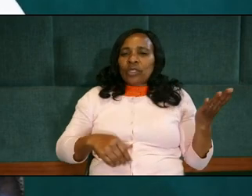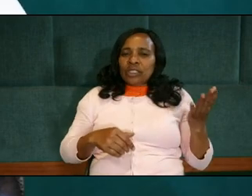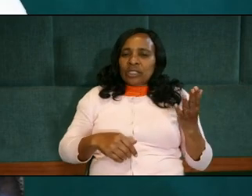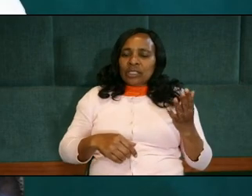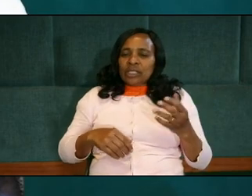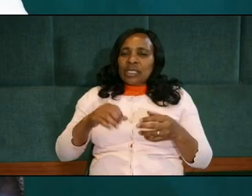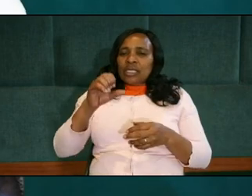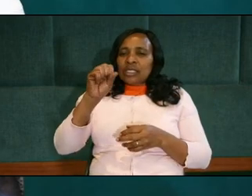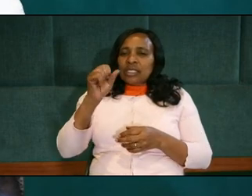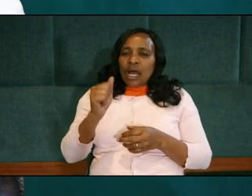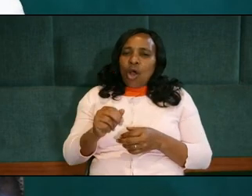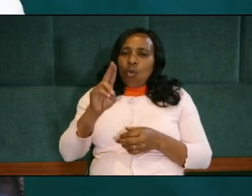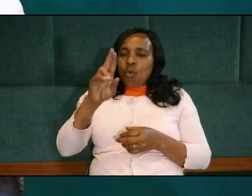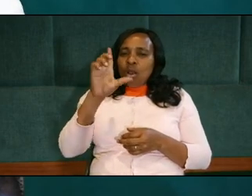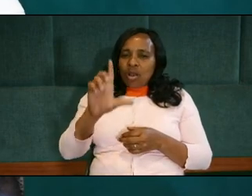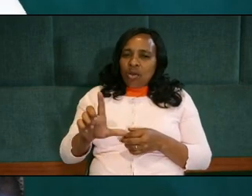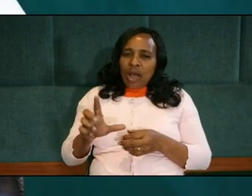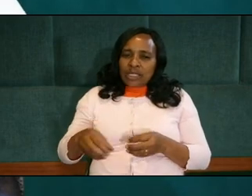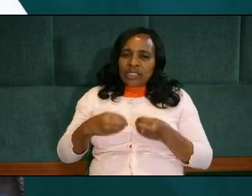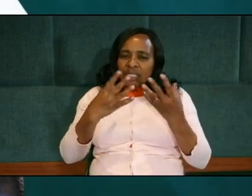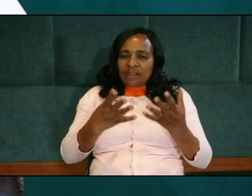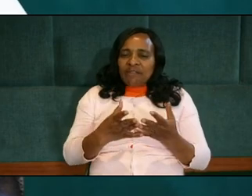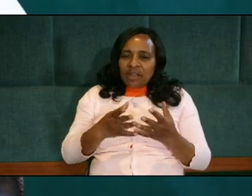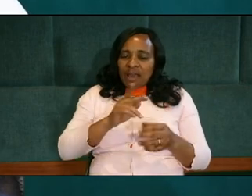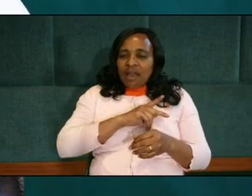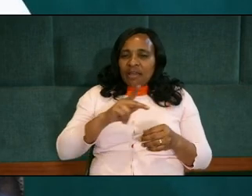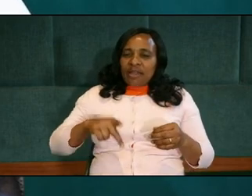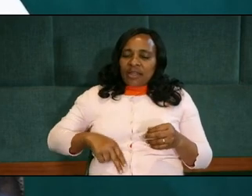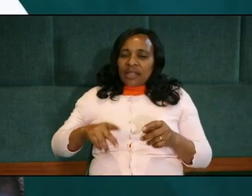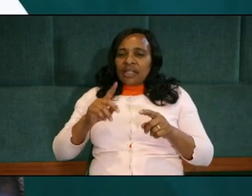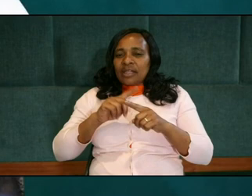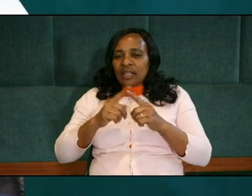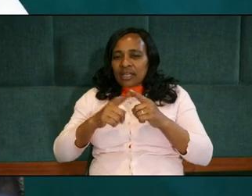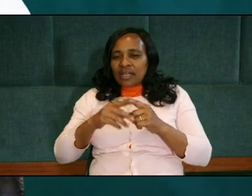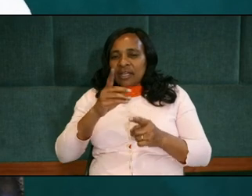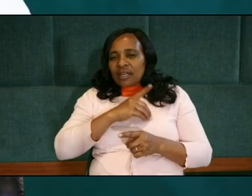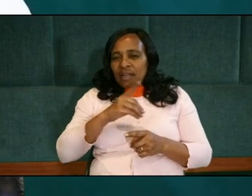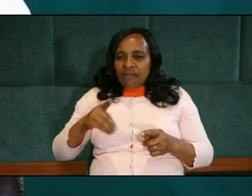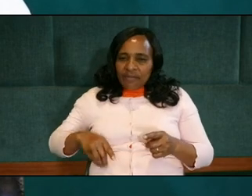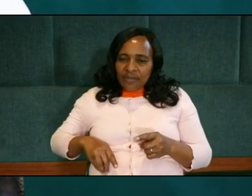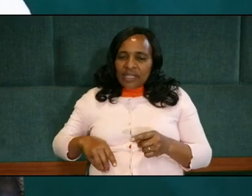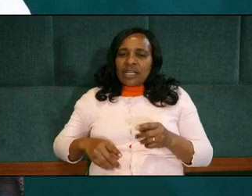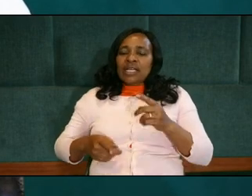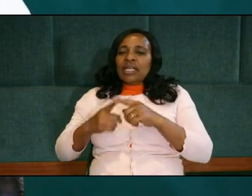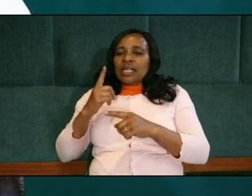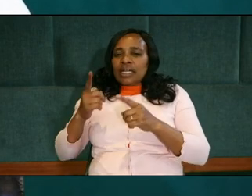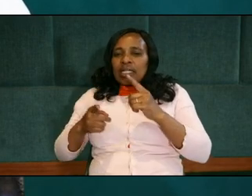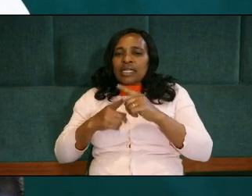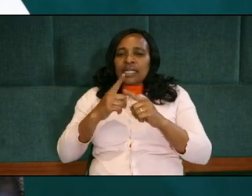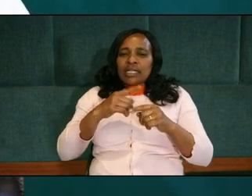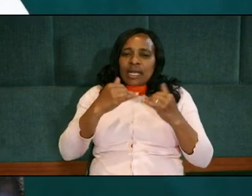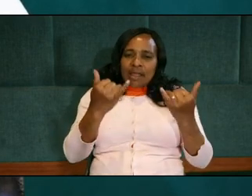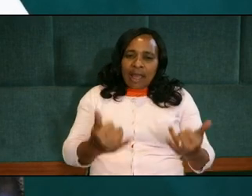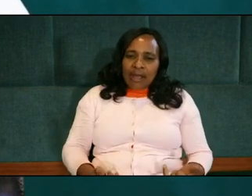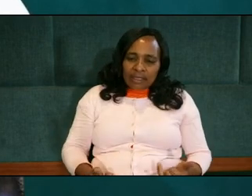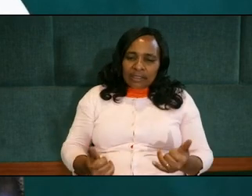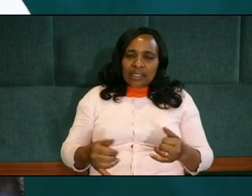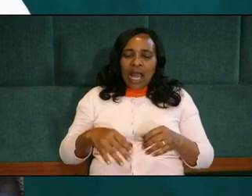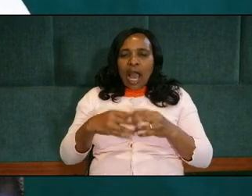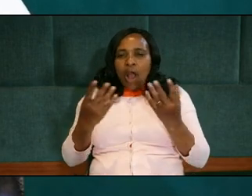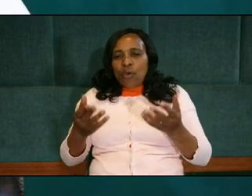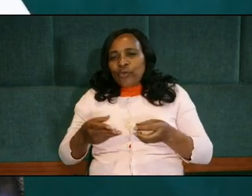thousands, he was happy for a moment, and then he had David has killed his 10,000. So he got a bit envious. He felt some type of